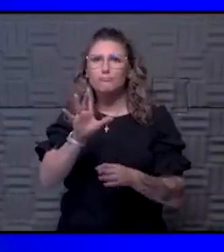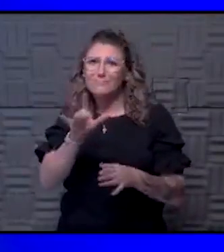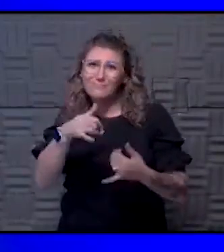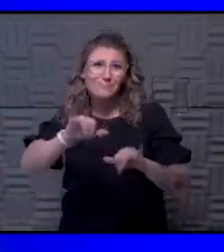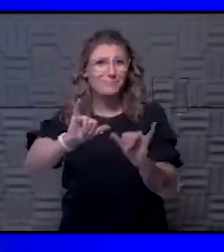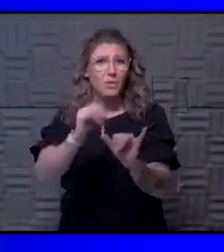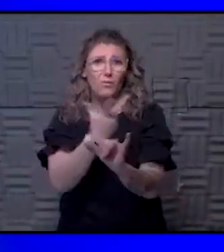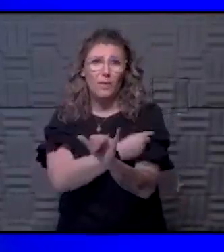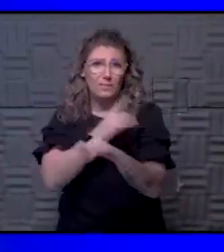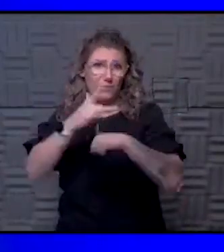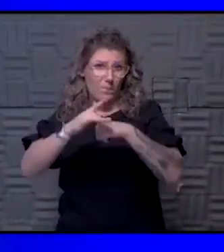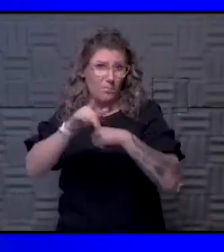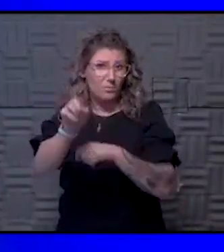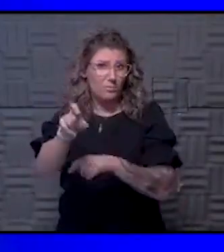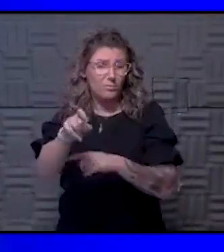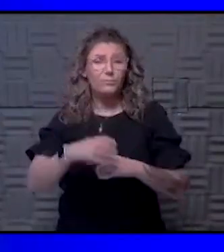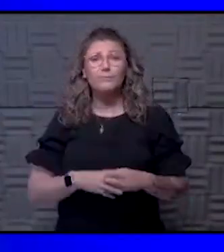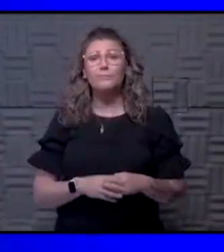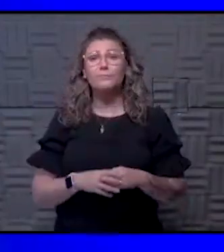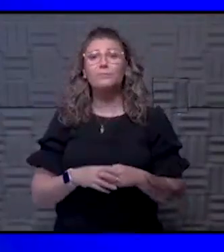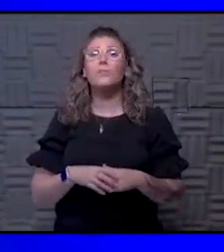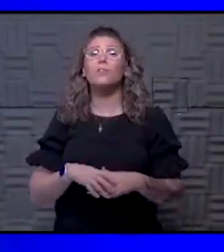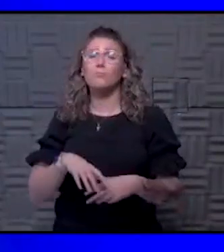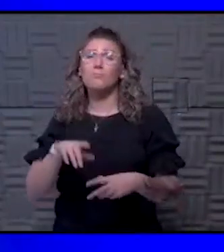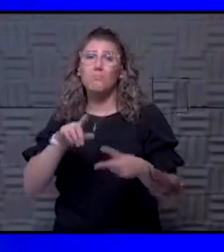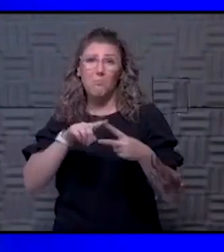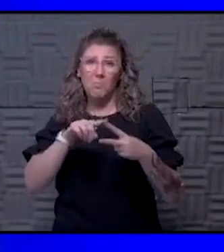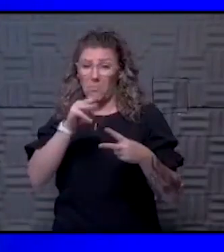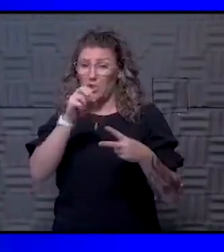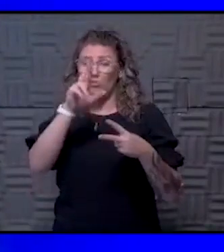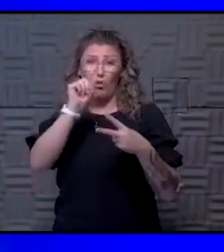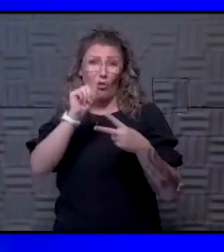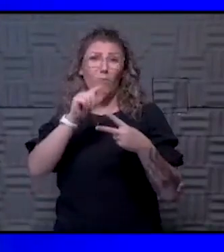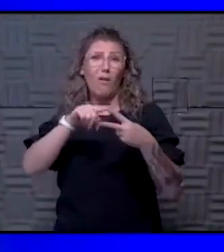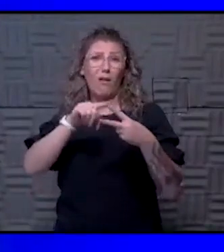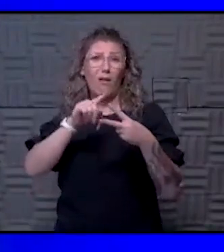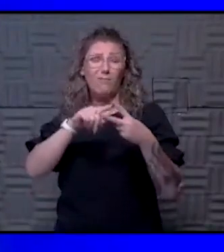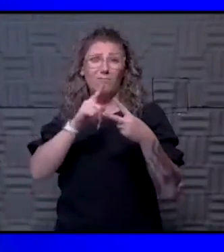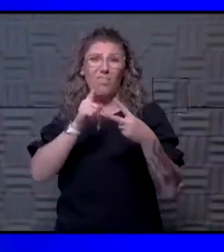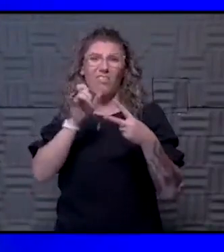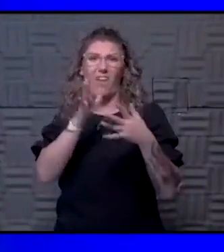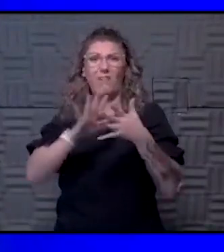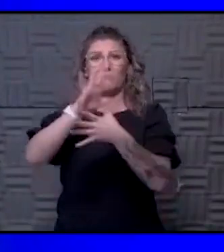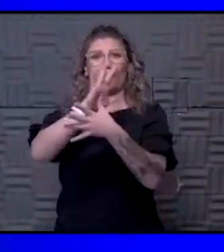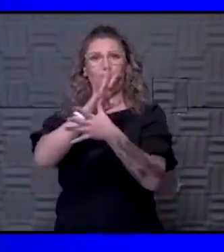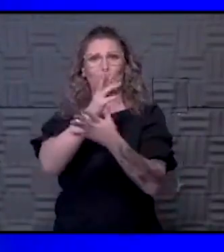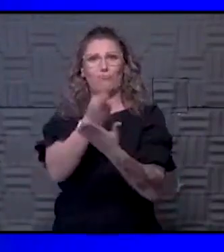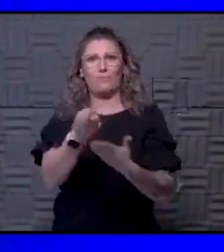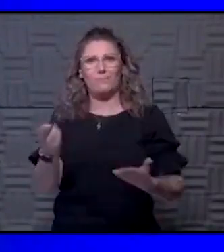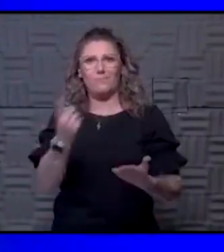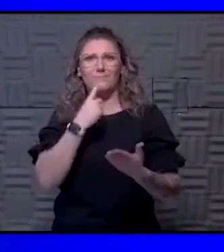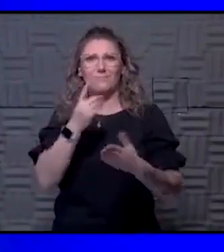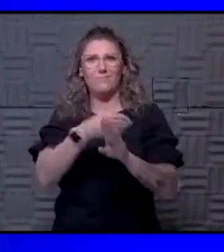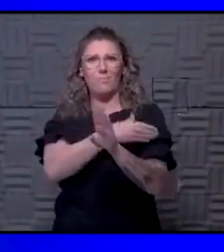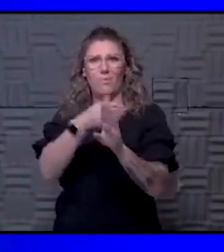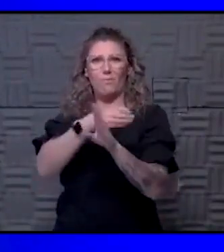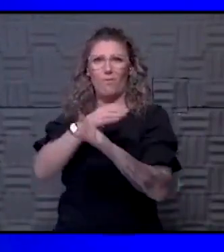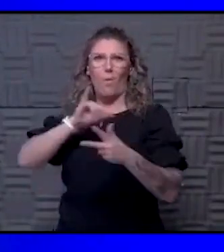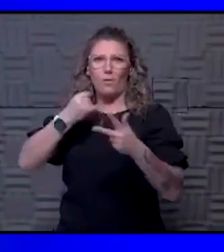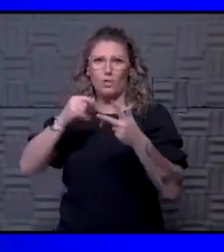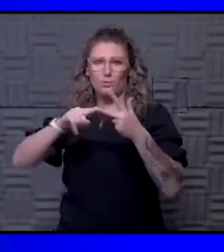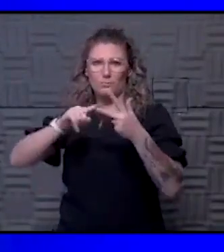available because I think Moderna has largely been that primary source for them even before Johnson & Johnson